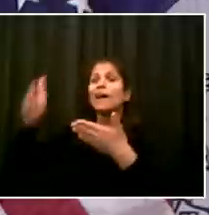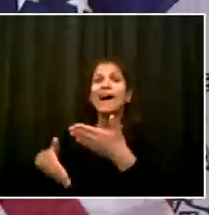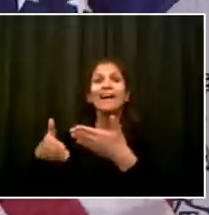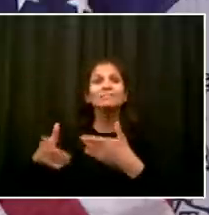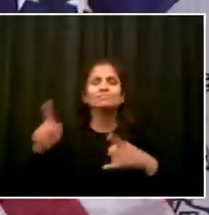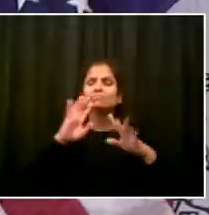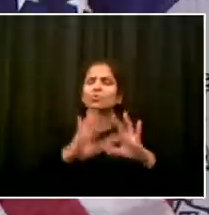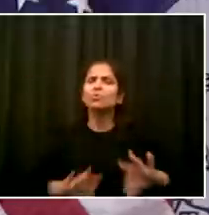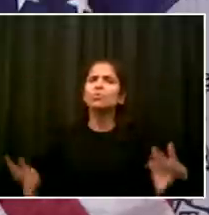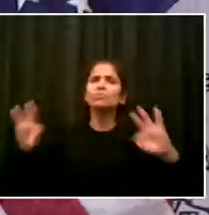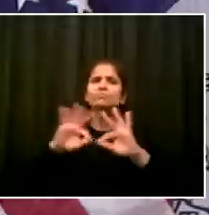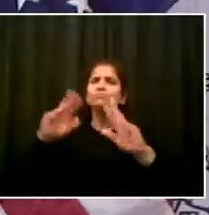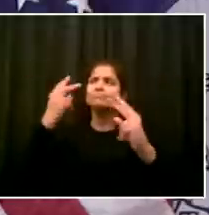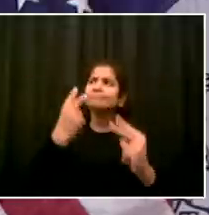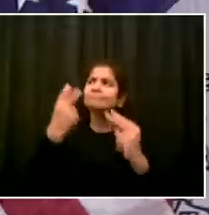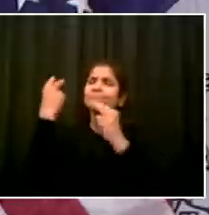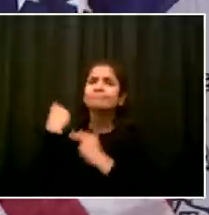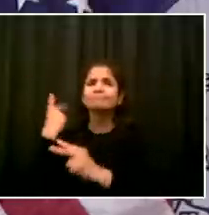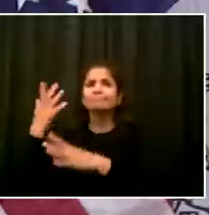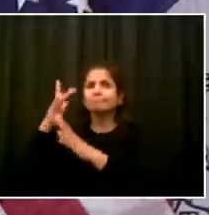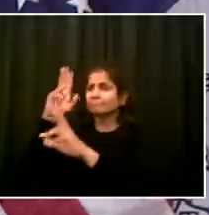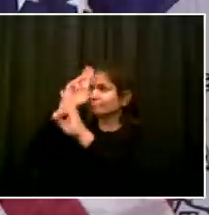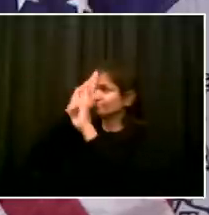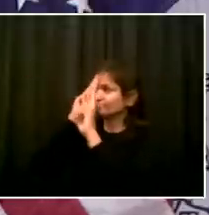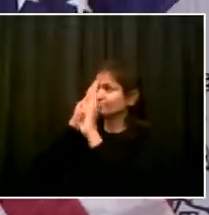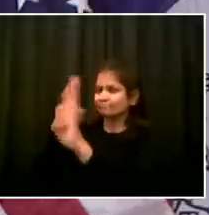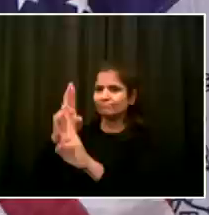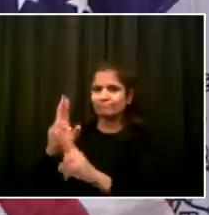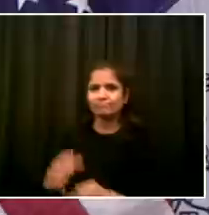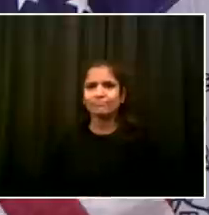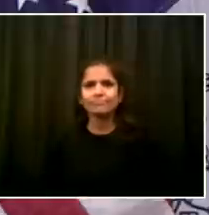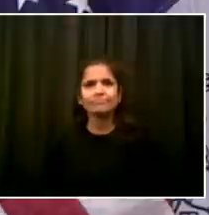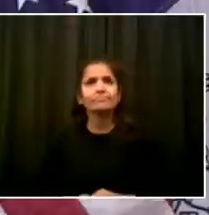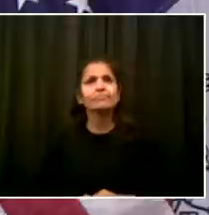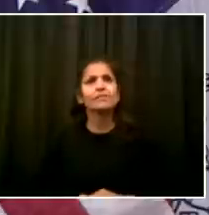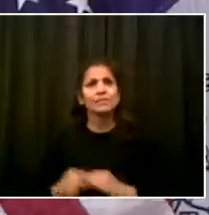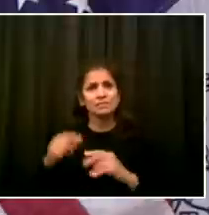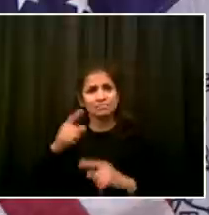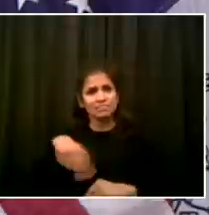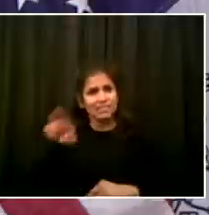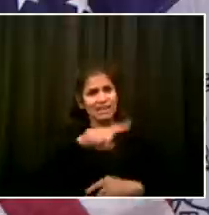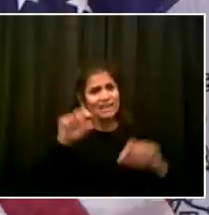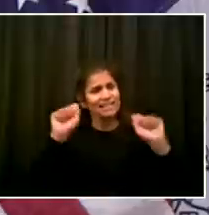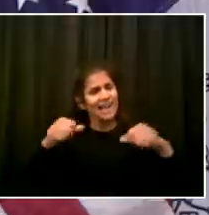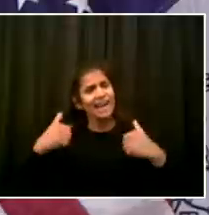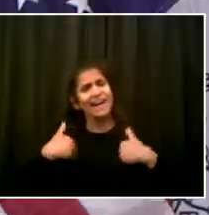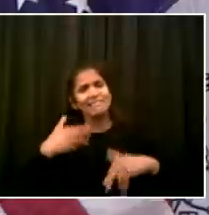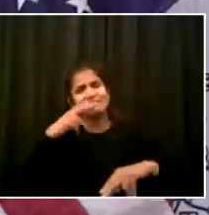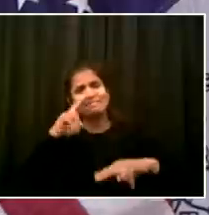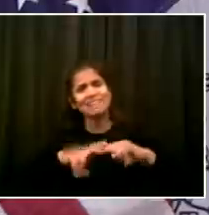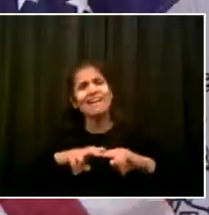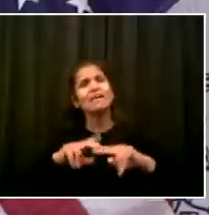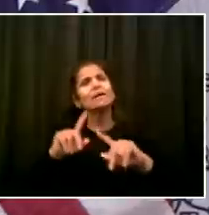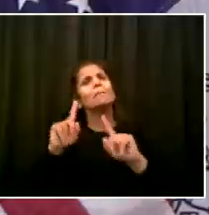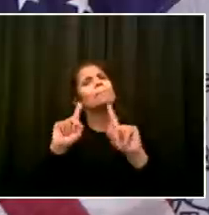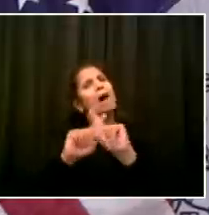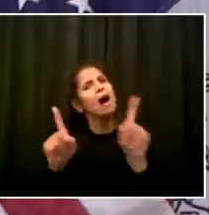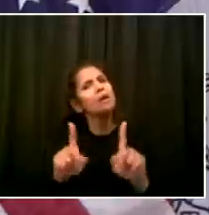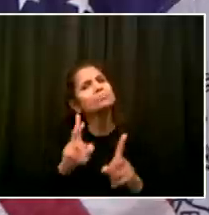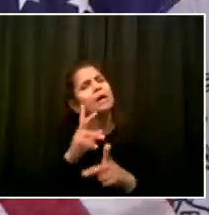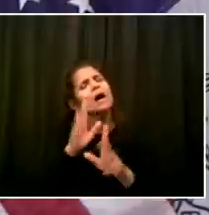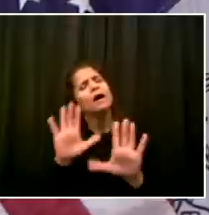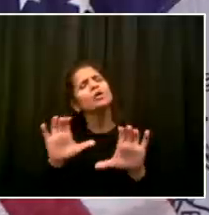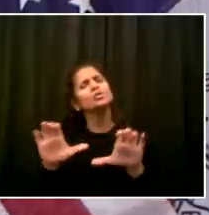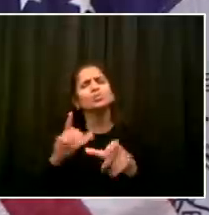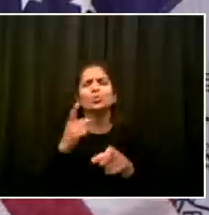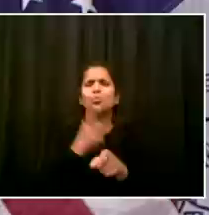always do. But we're going to have it a different way. There's still lots of wonderful things that people can do while staying safe. But remember, right now, we're